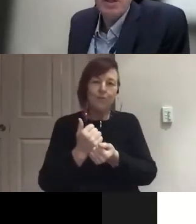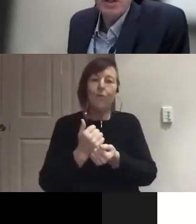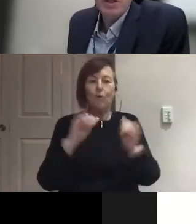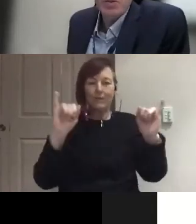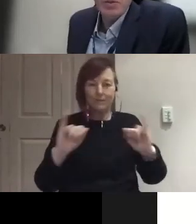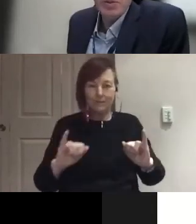department's website.